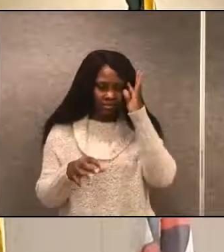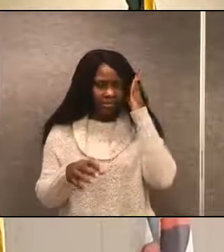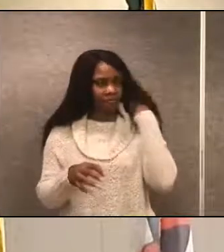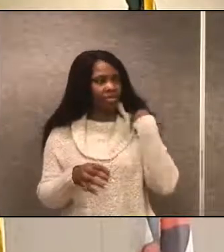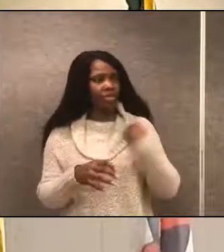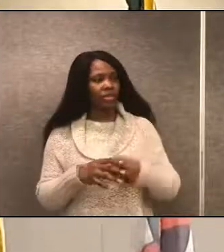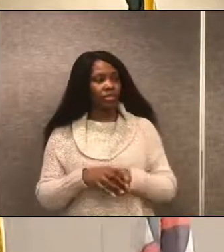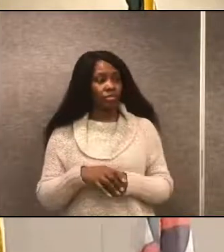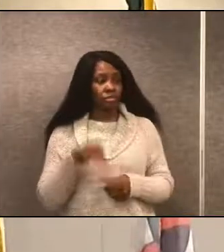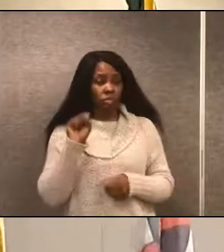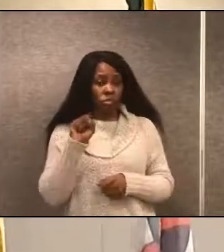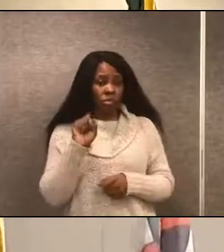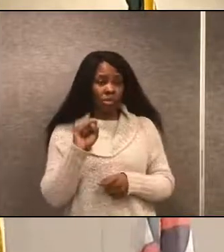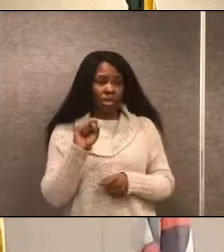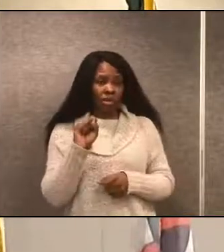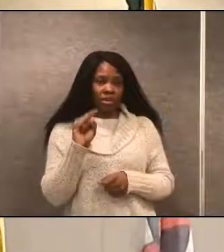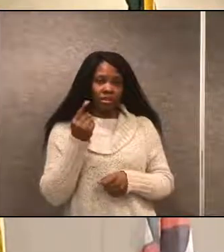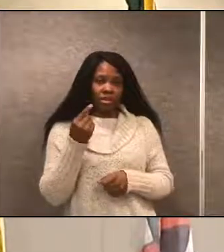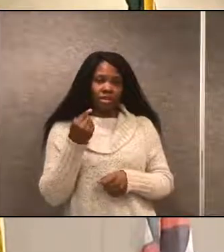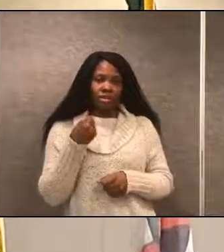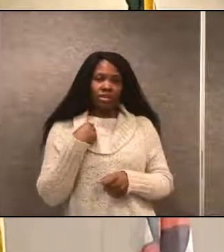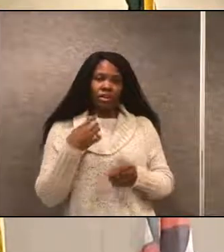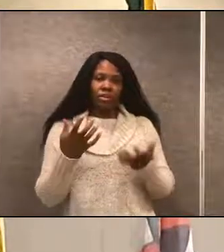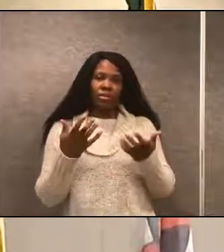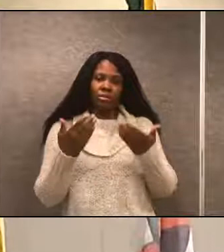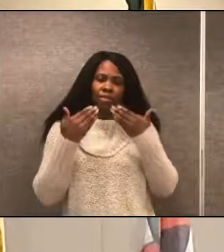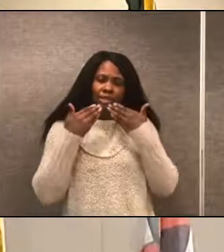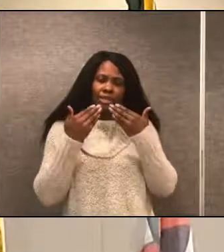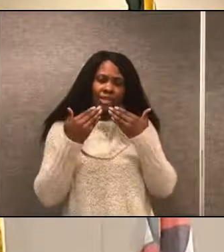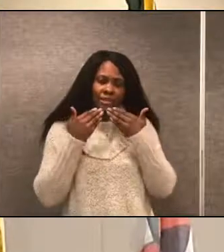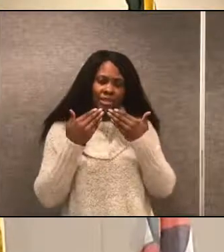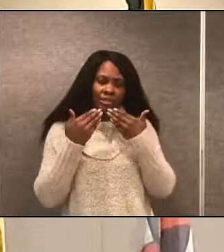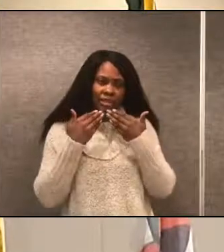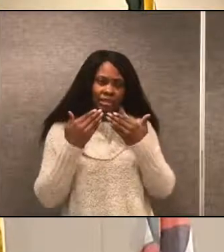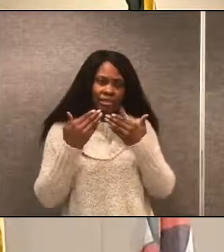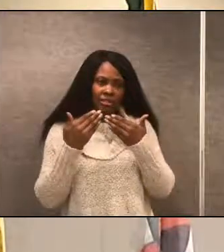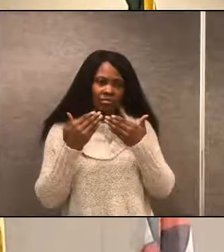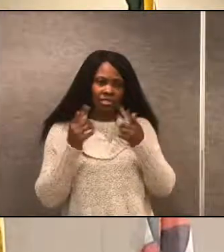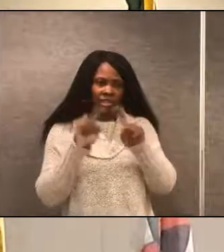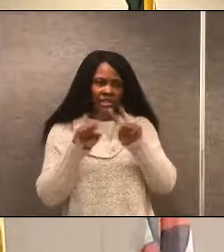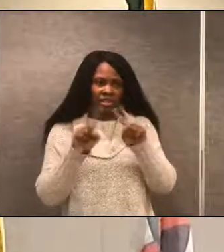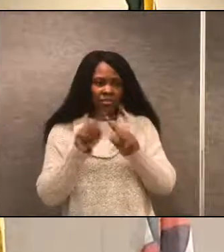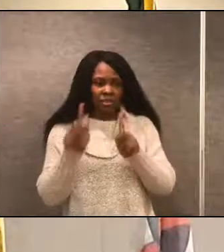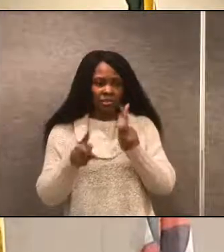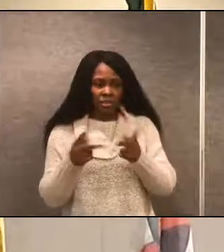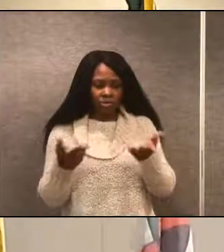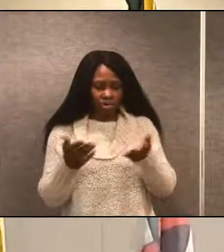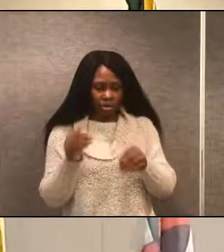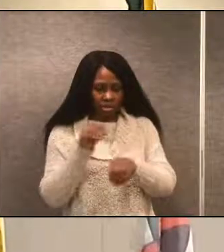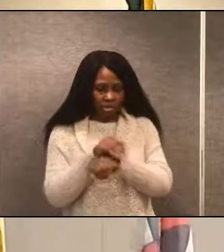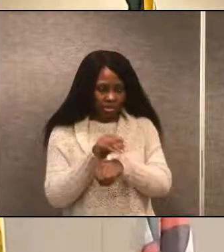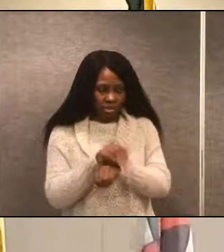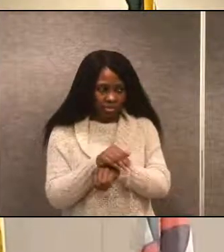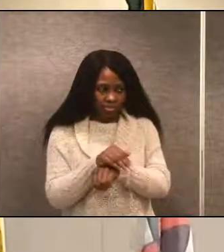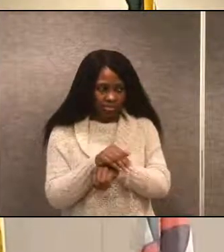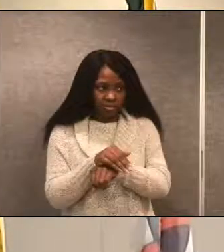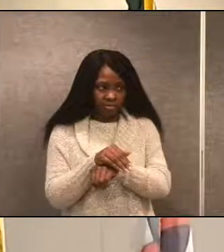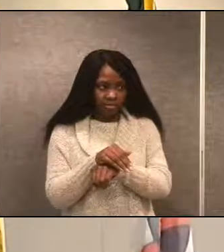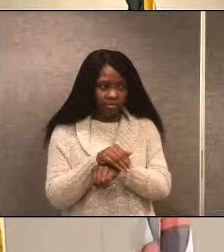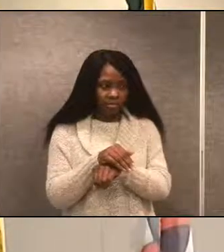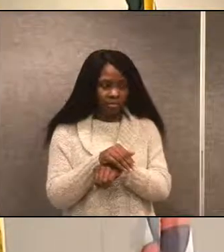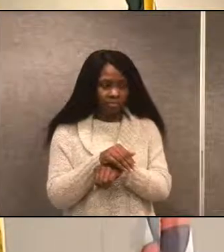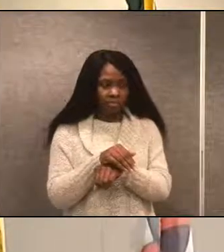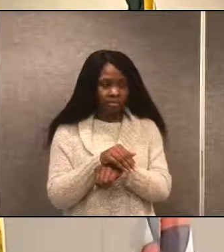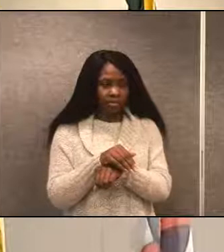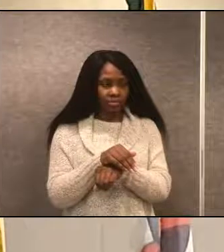First, I do want to thank Superintendent Hassan, Dr. Harvis, and Ms. Champagne, and even Ms. Santos, who's not with us tonight,